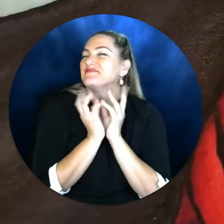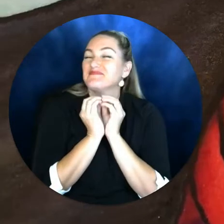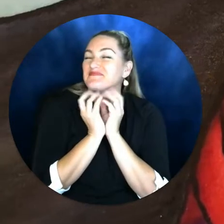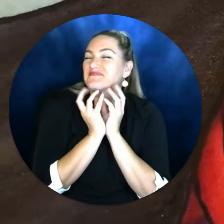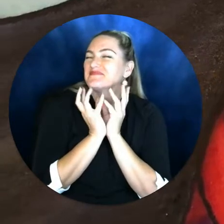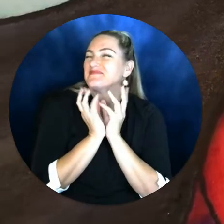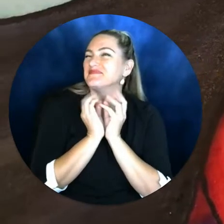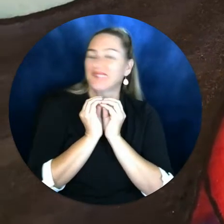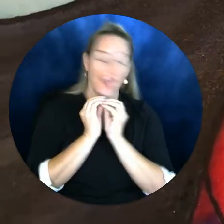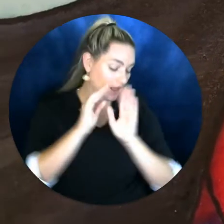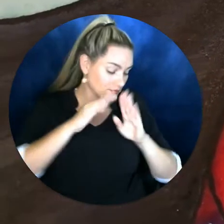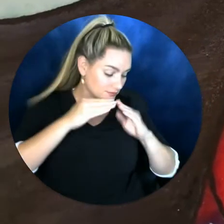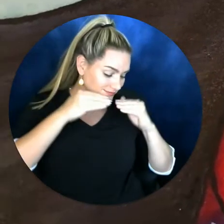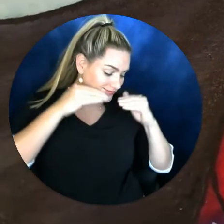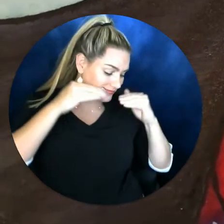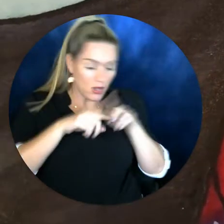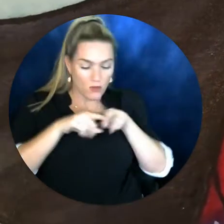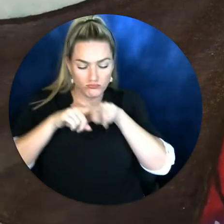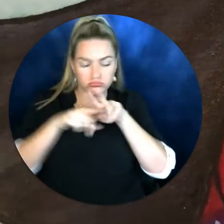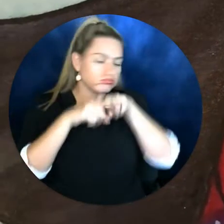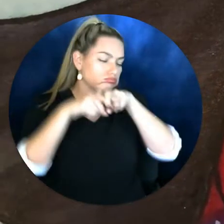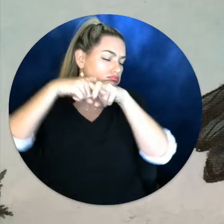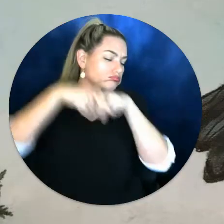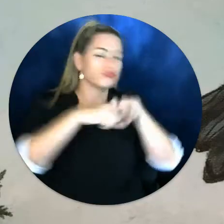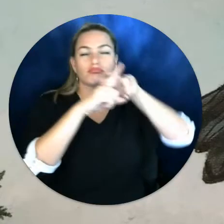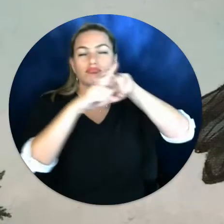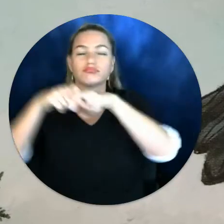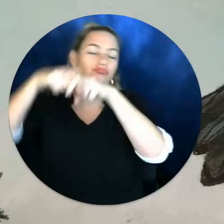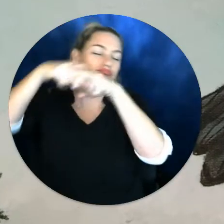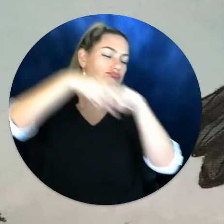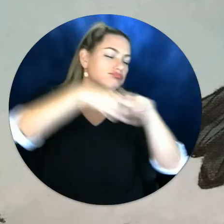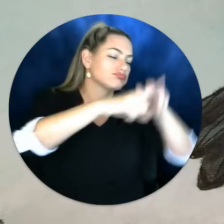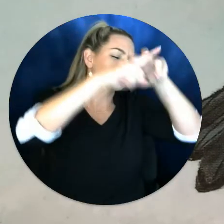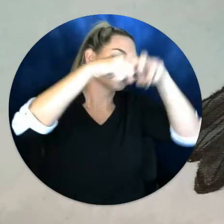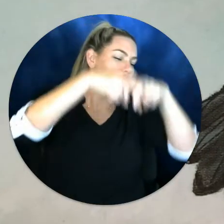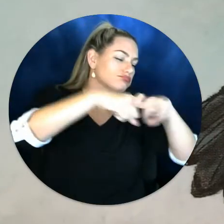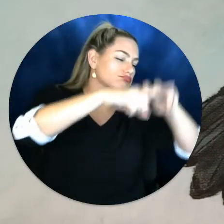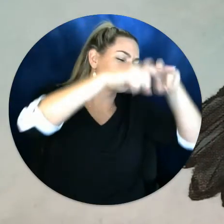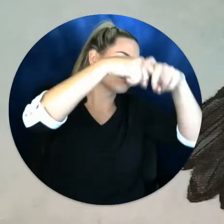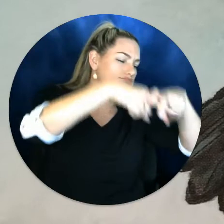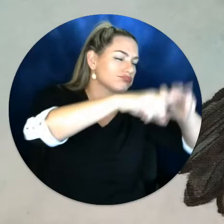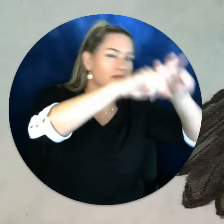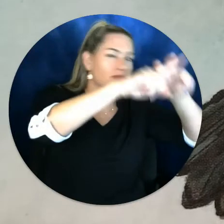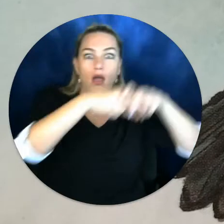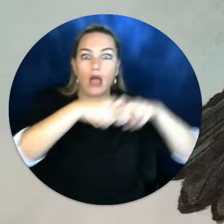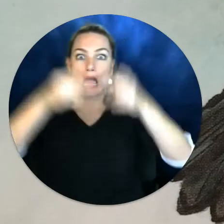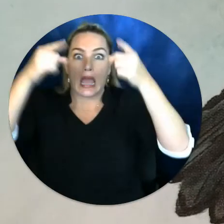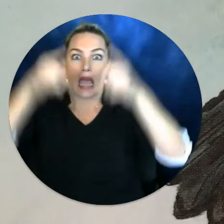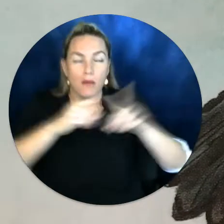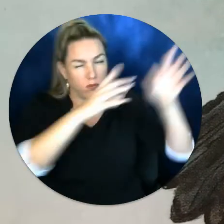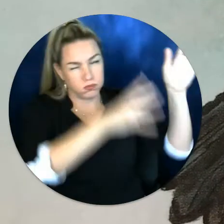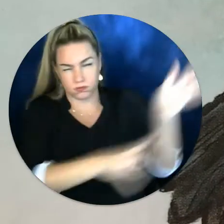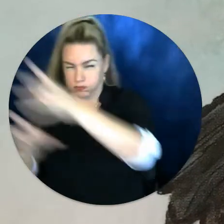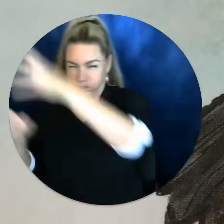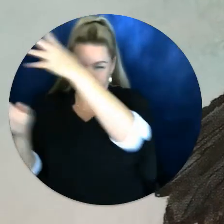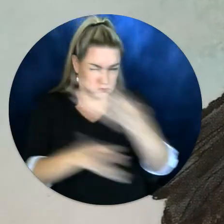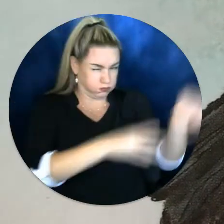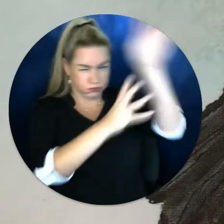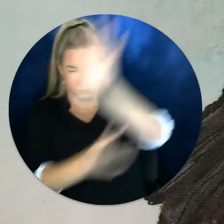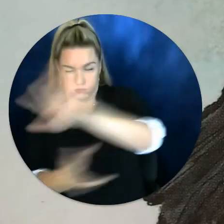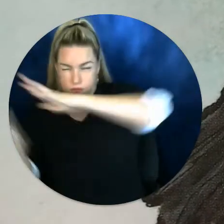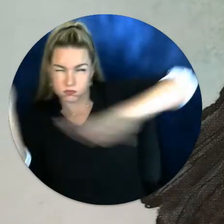and flew through the wind. But how the witch wailed, and how the cat spat, when